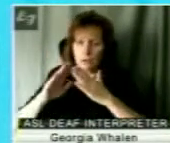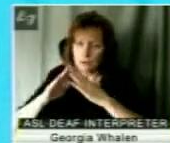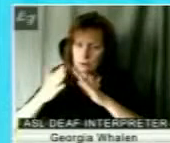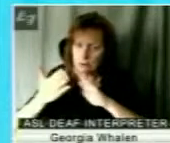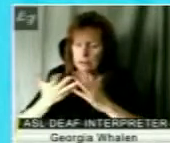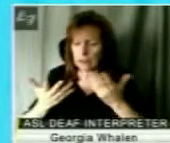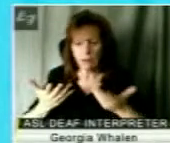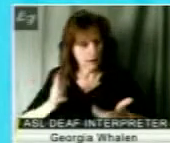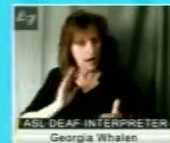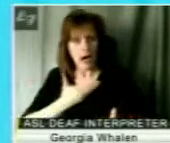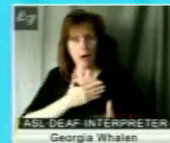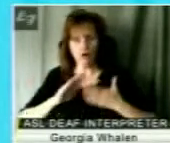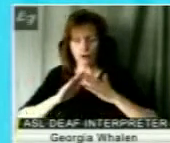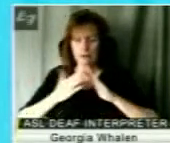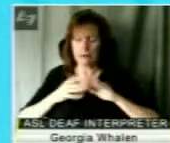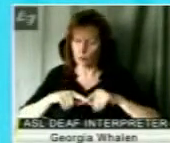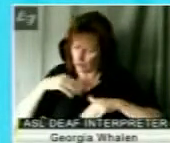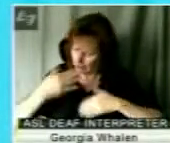economic recovery.